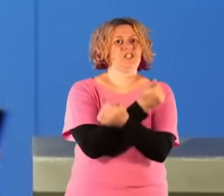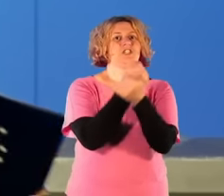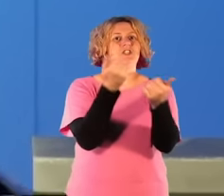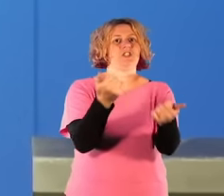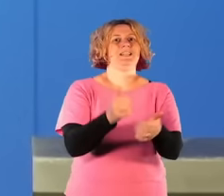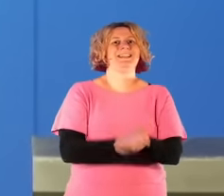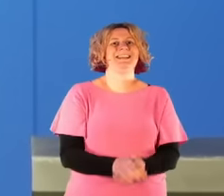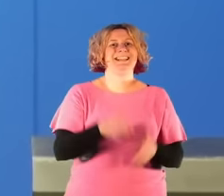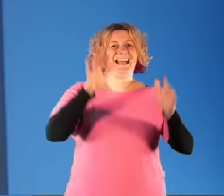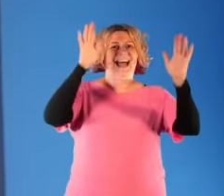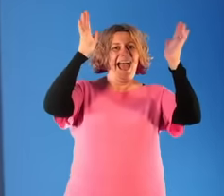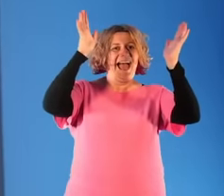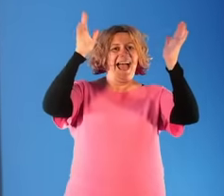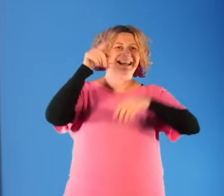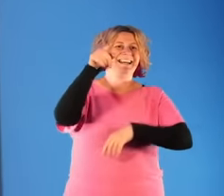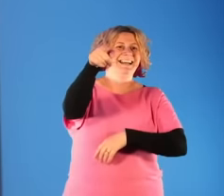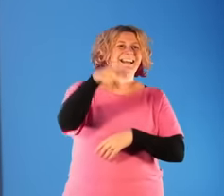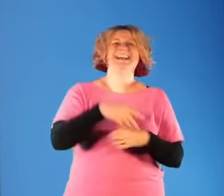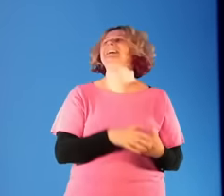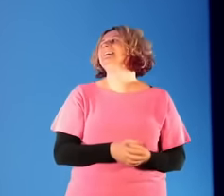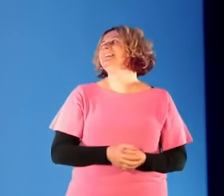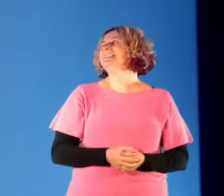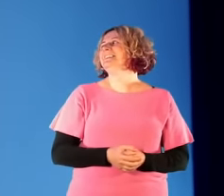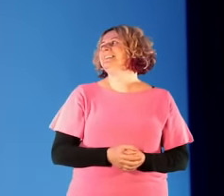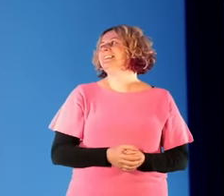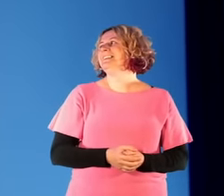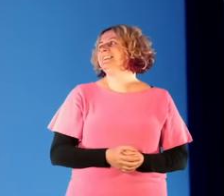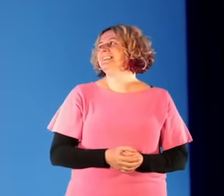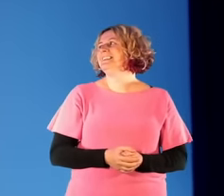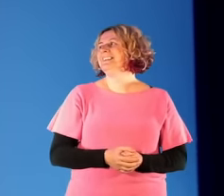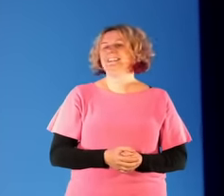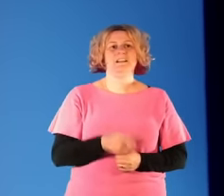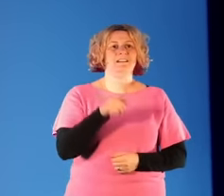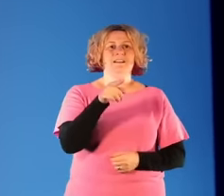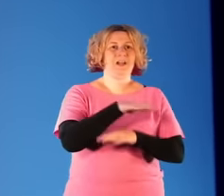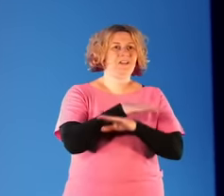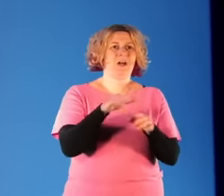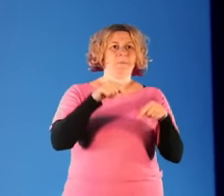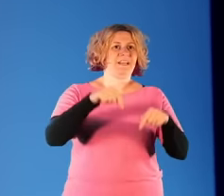Thank you very much. It's always good to get. They clearly haven't been here every night.